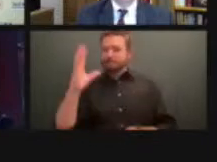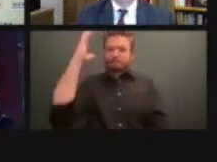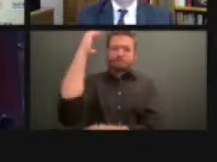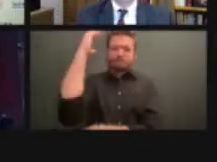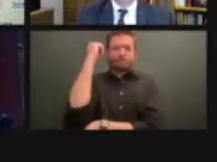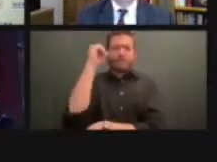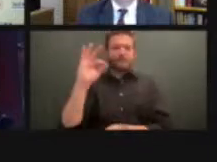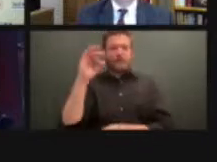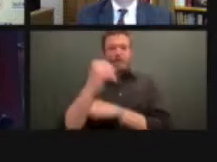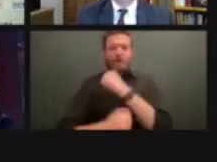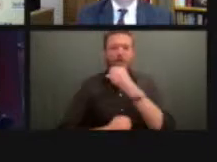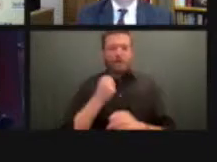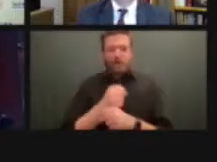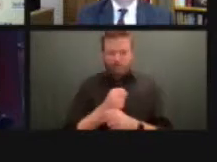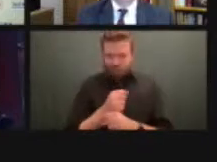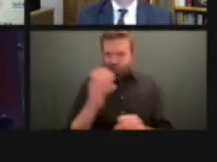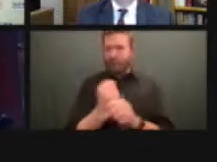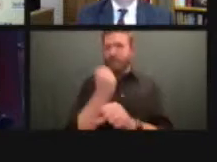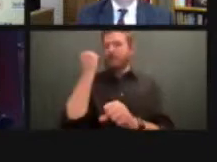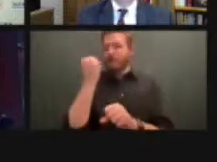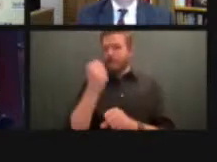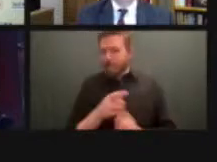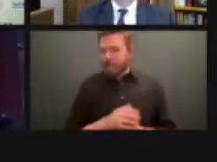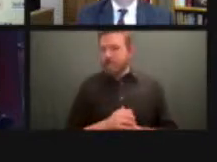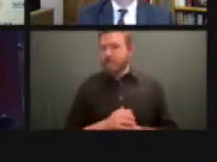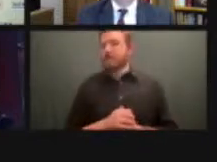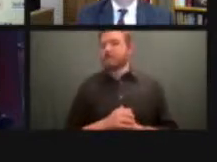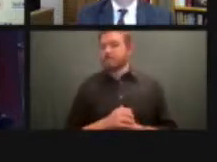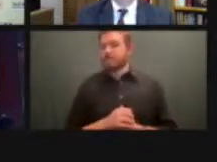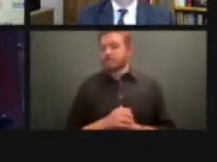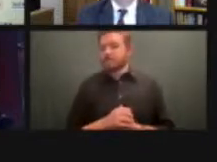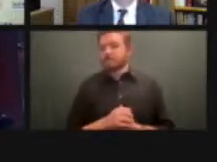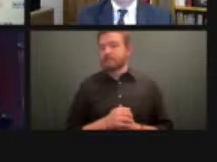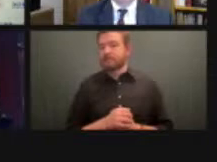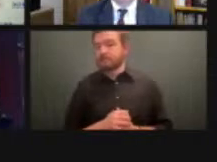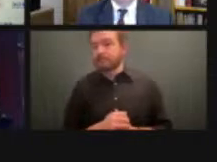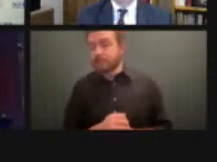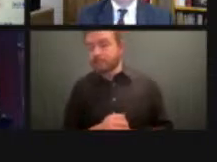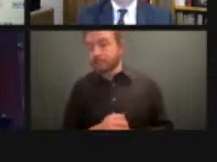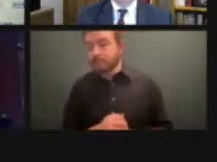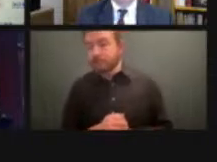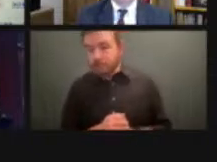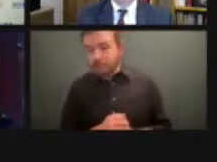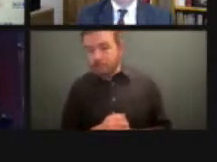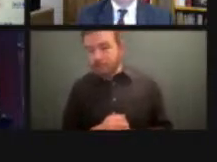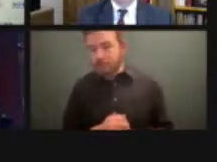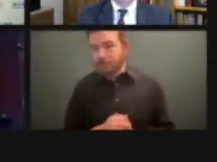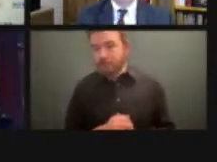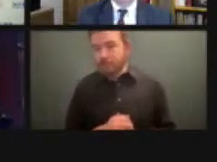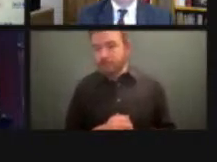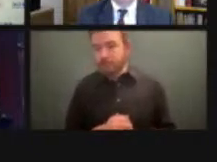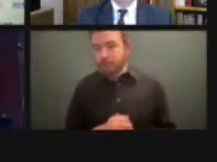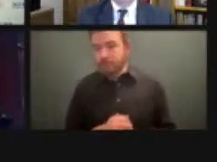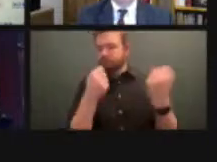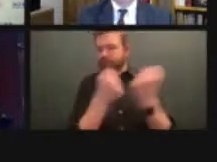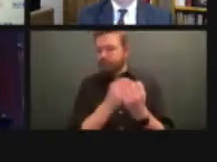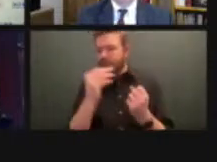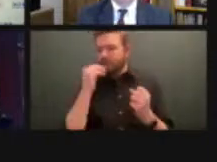of Innovation and Entrepreneurship. He also supported Clifton's youth football and baseball